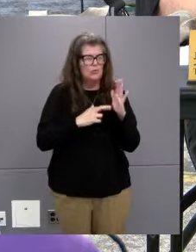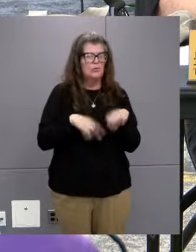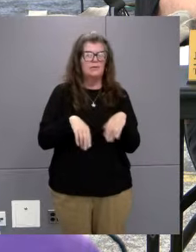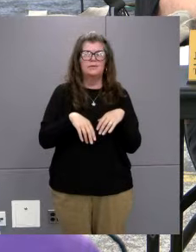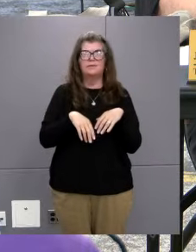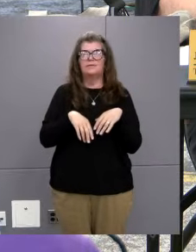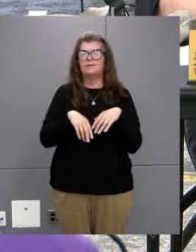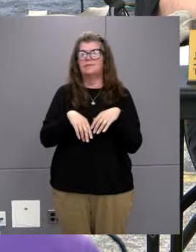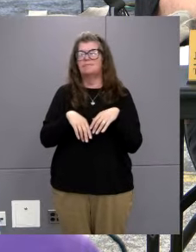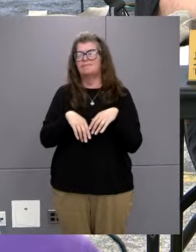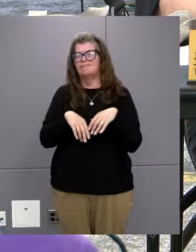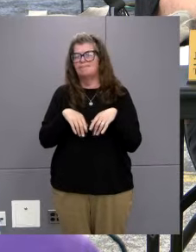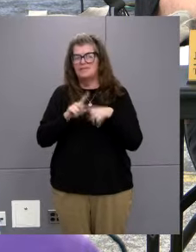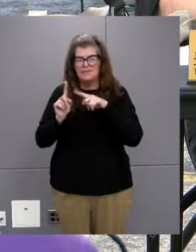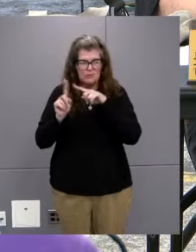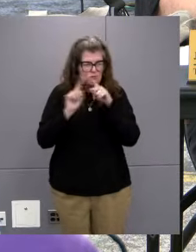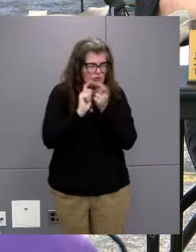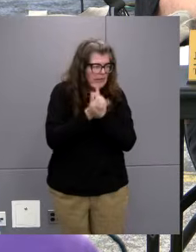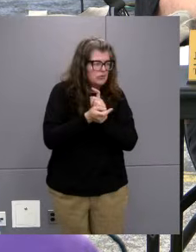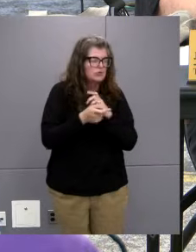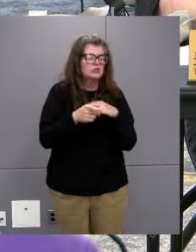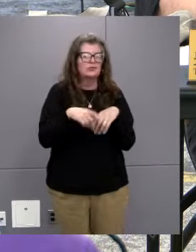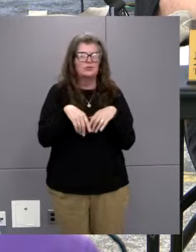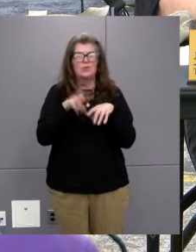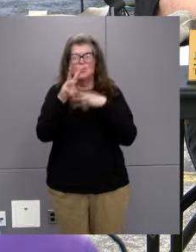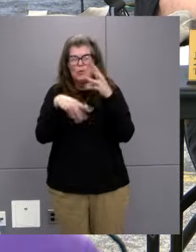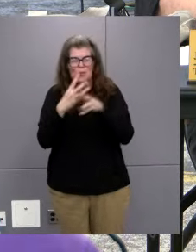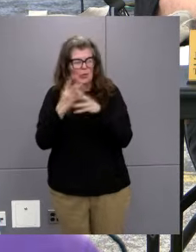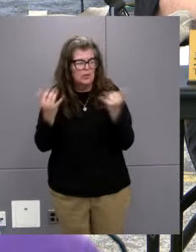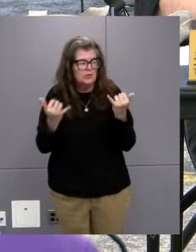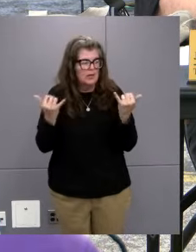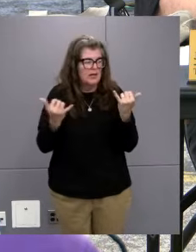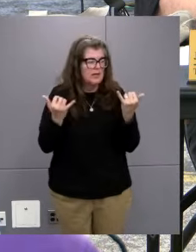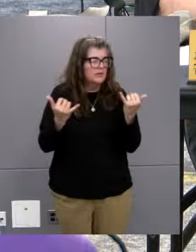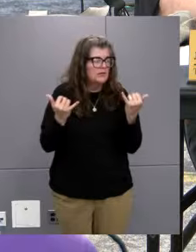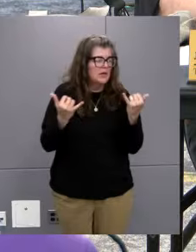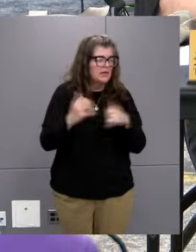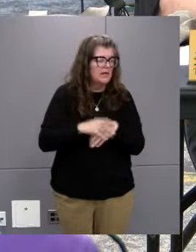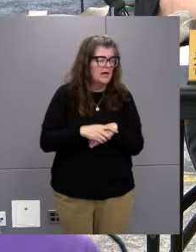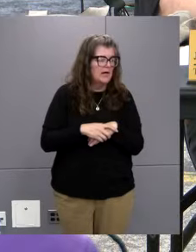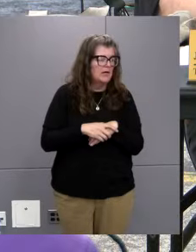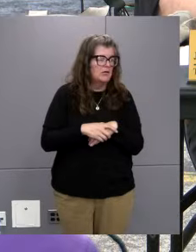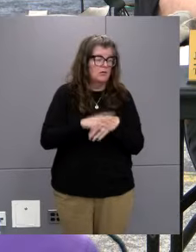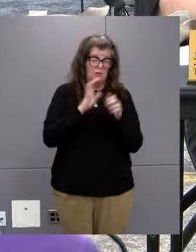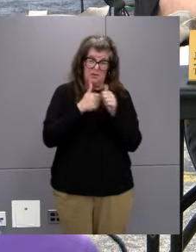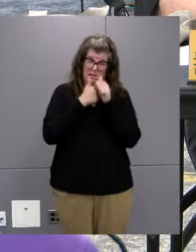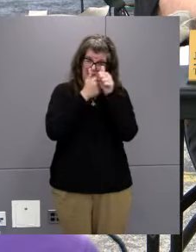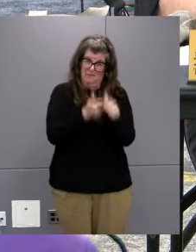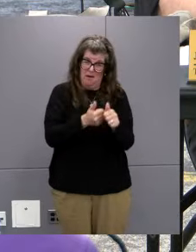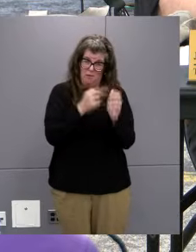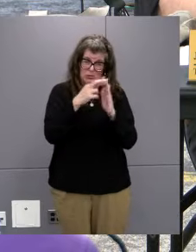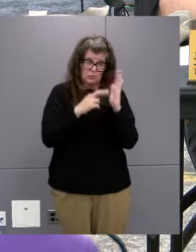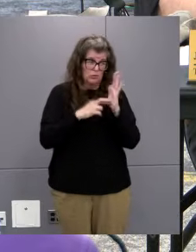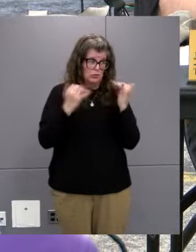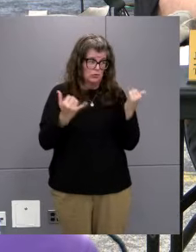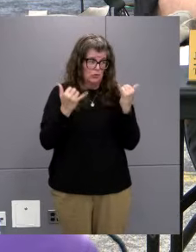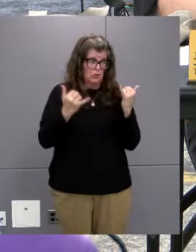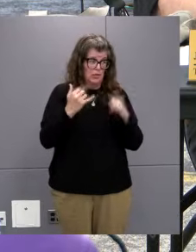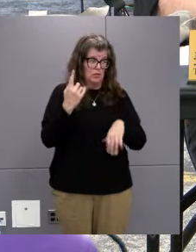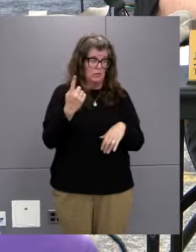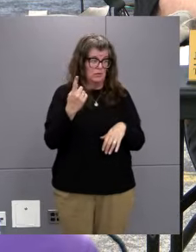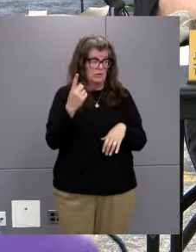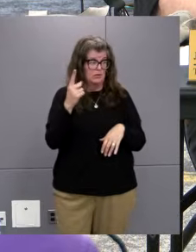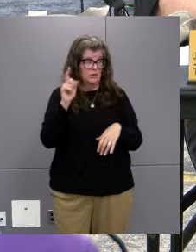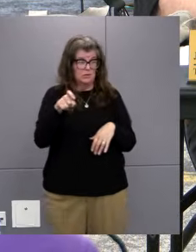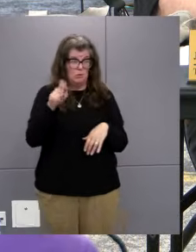is. The changes, like as of right now, we haven't even followed the current rules that we have, because we're supposed to, when we address the board, we're